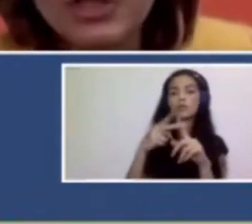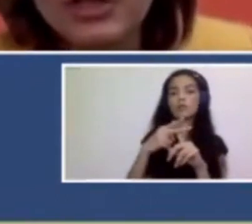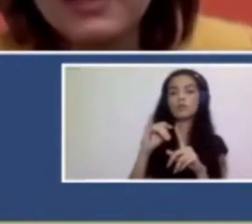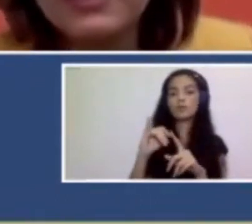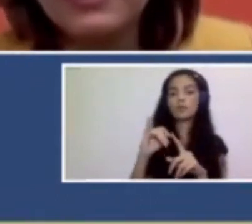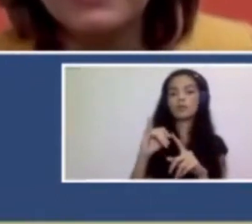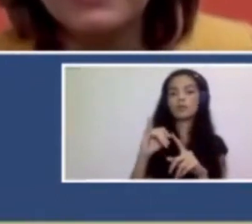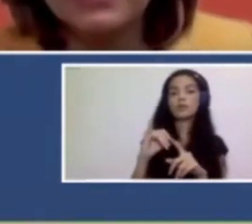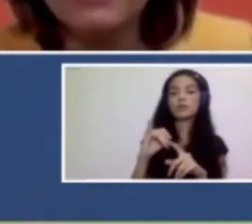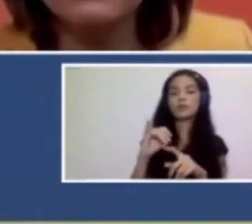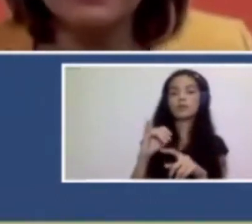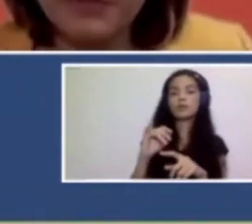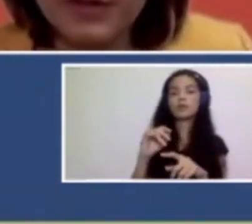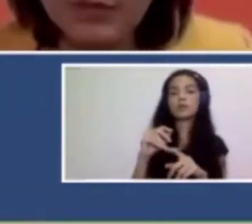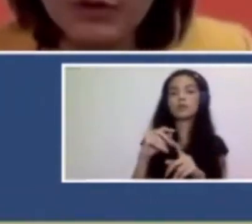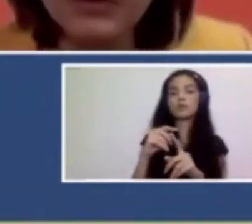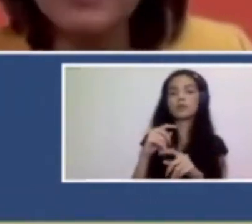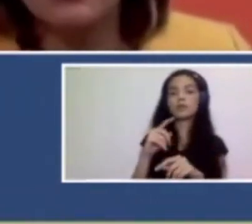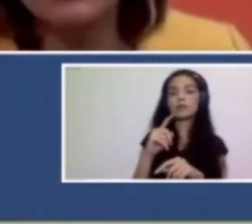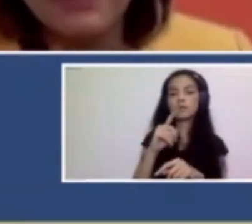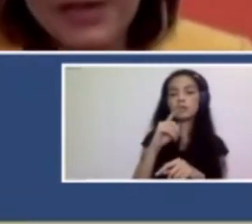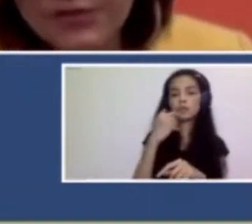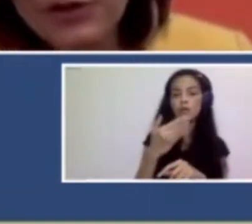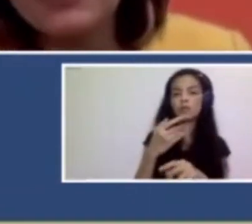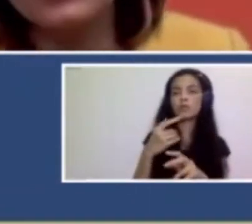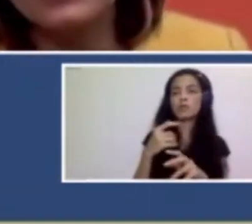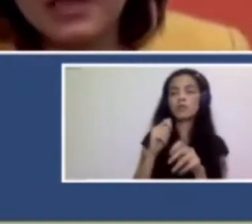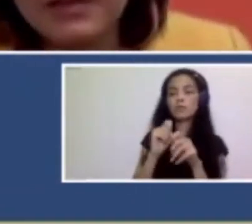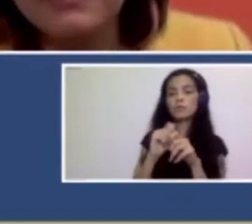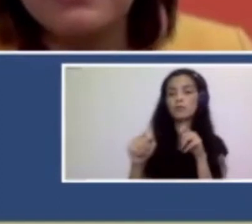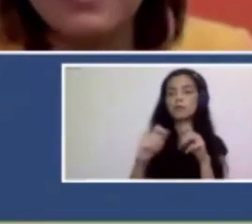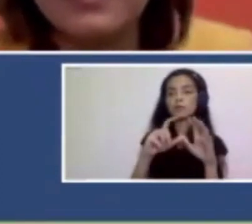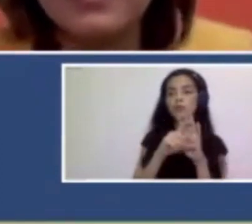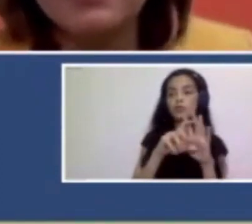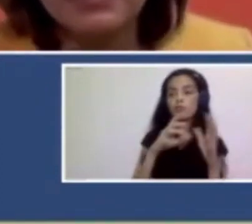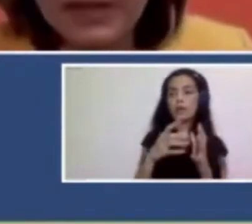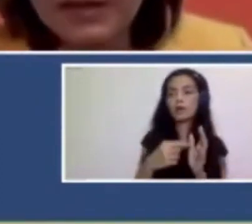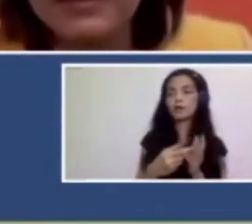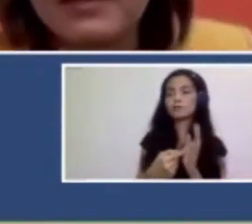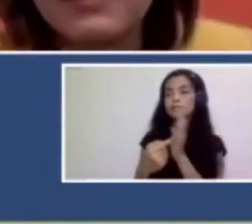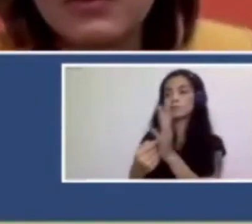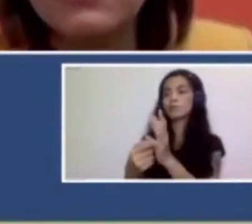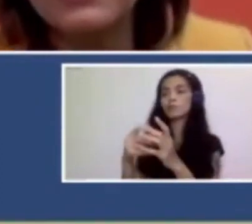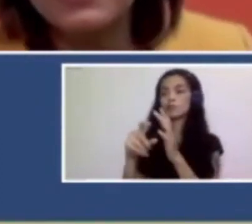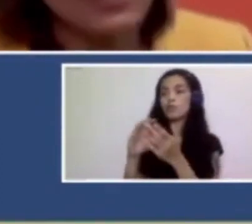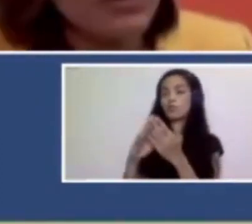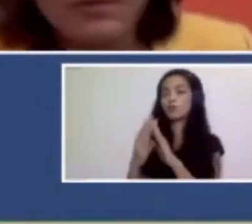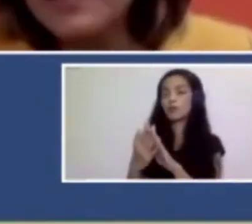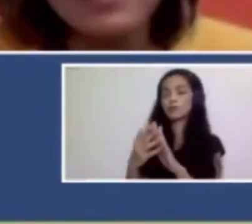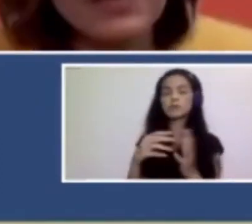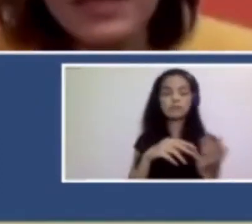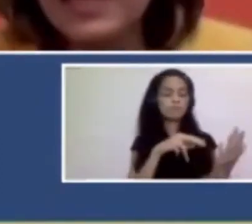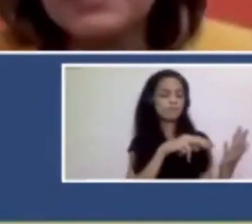1 year, and then after the first prototype, coming back to the community and and implementing the stove and coming